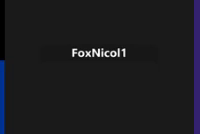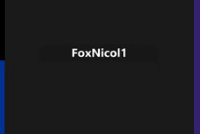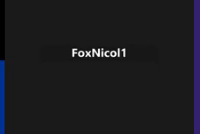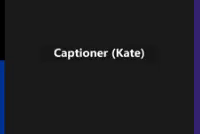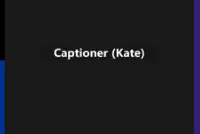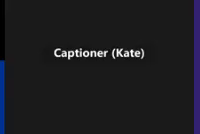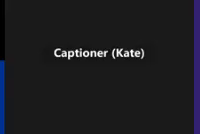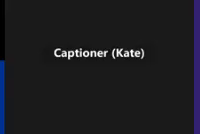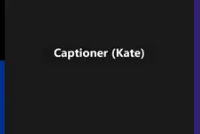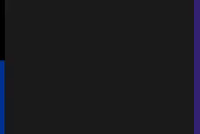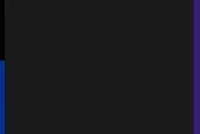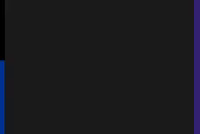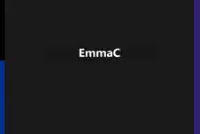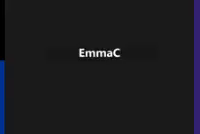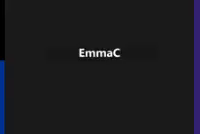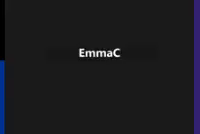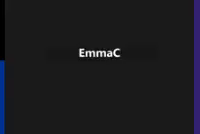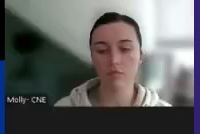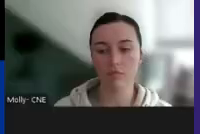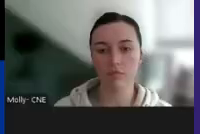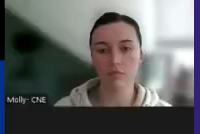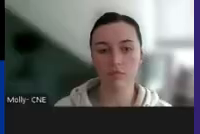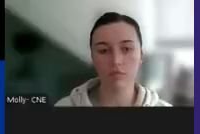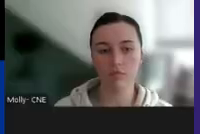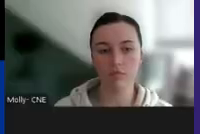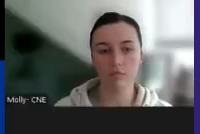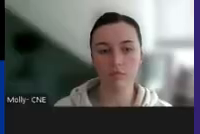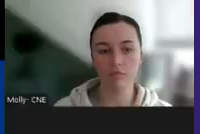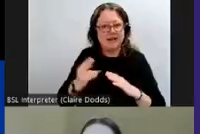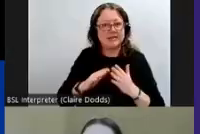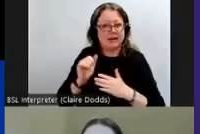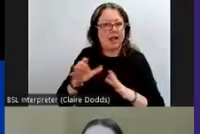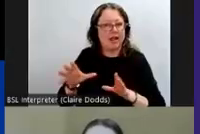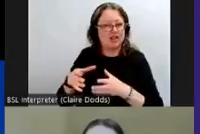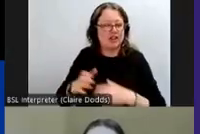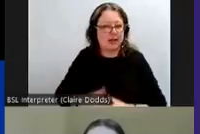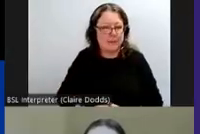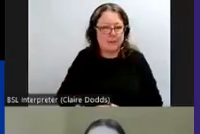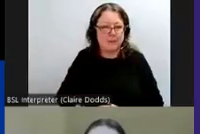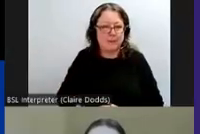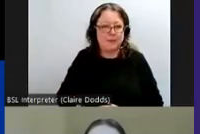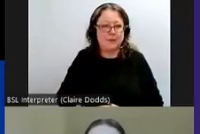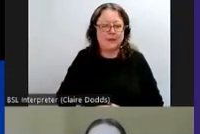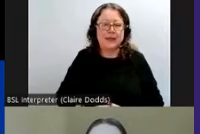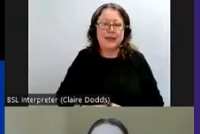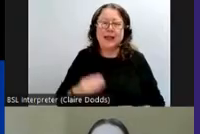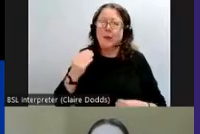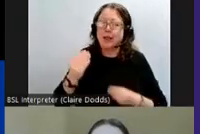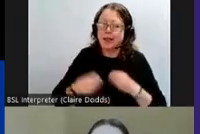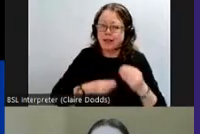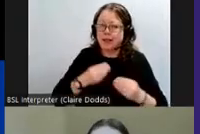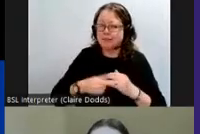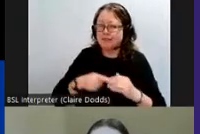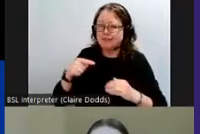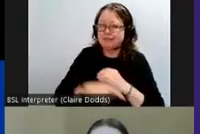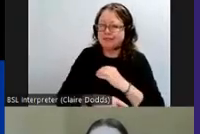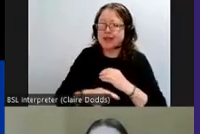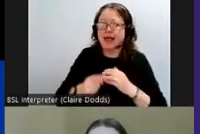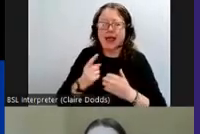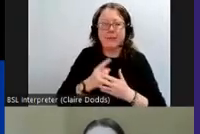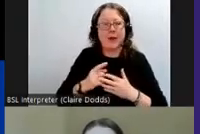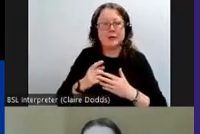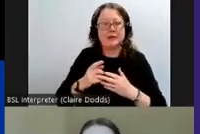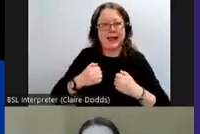Arts and Culture at Children North East. I'll explain a little bit more later on about what poverty proofing is and what that actually means. Um,